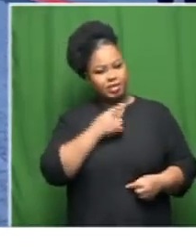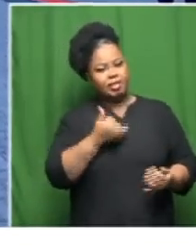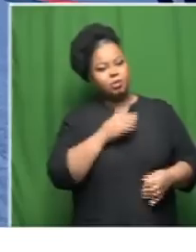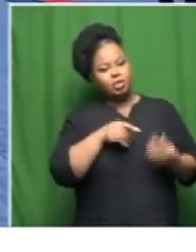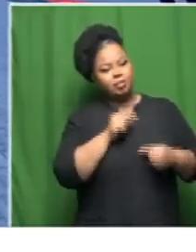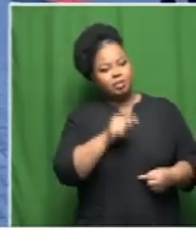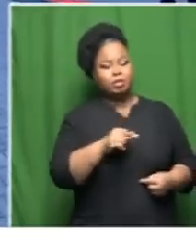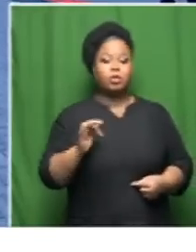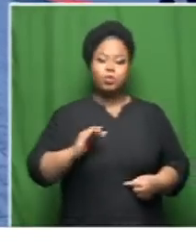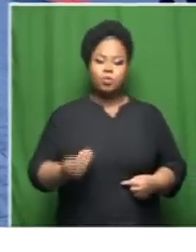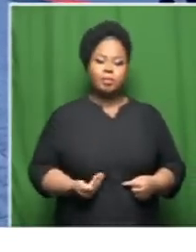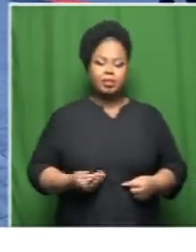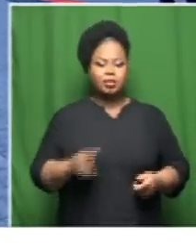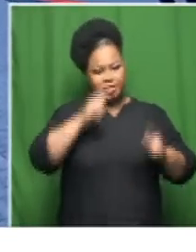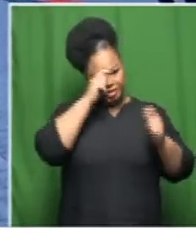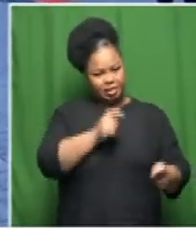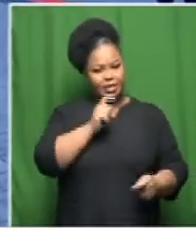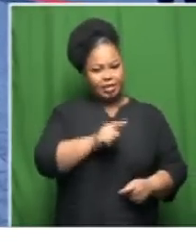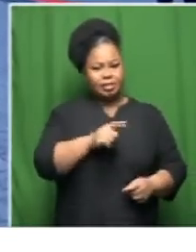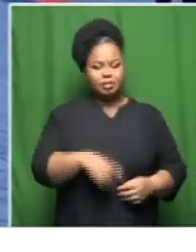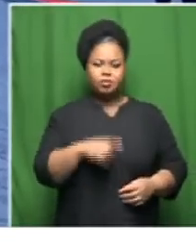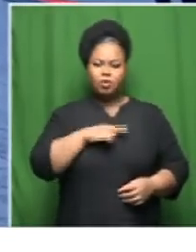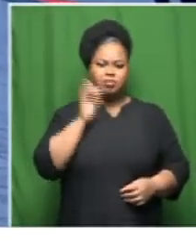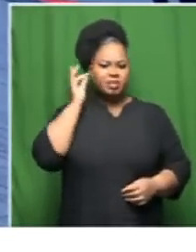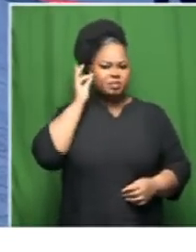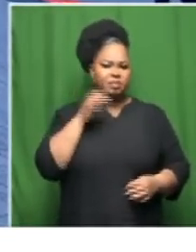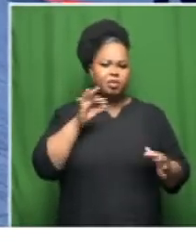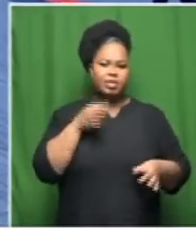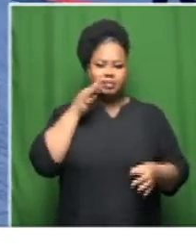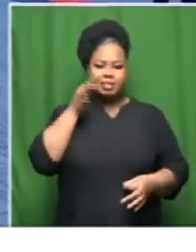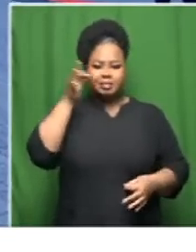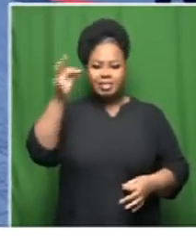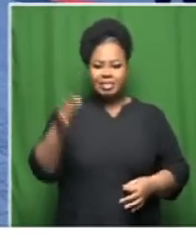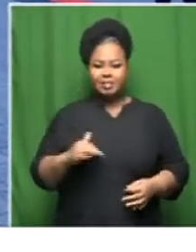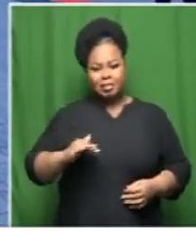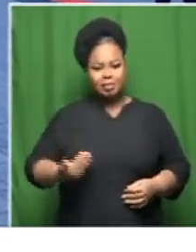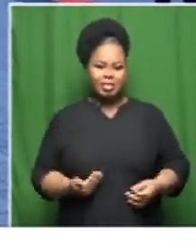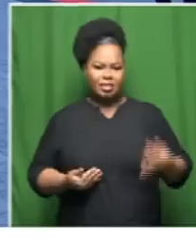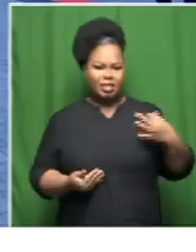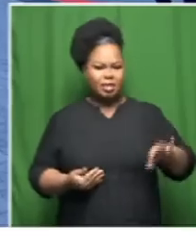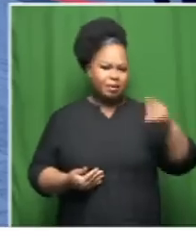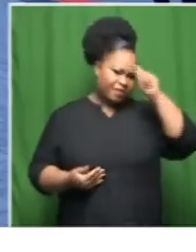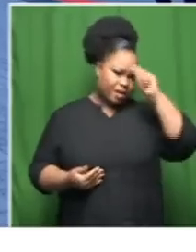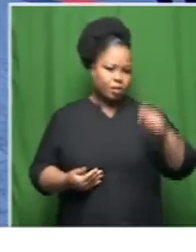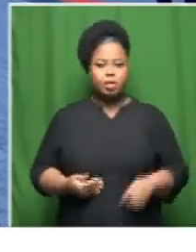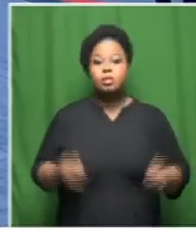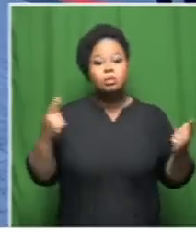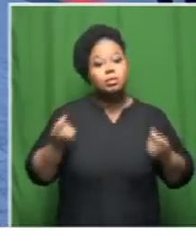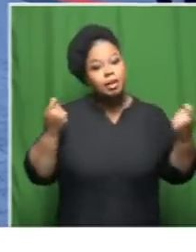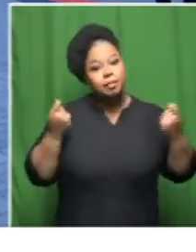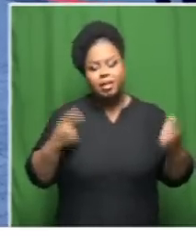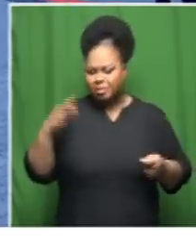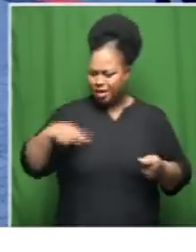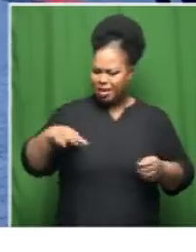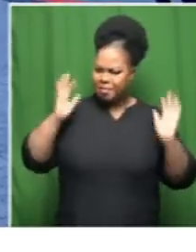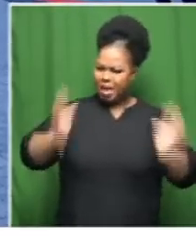talking about the women and us recognizing them. I've heard different songs, Banyana Ke Bafana. Like, let's just celebrate Banyana